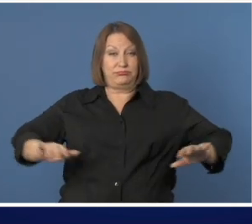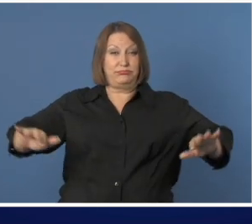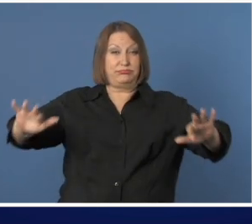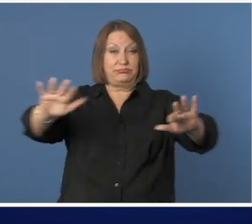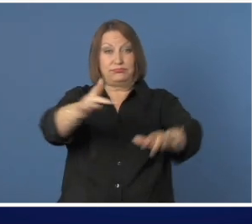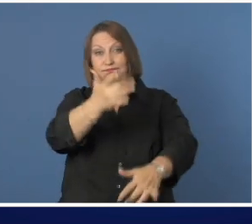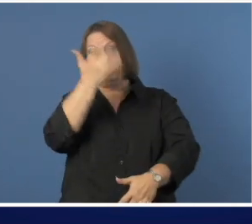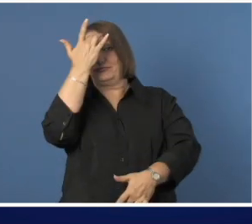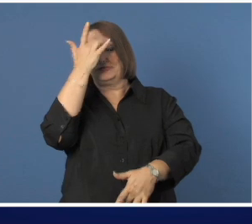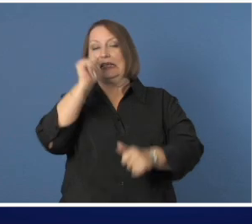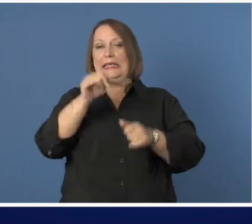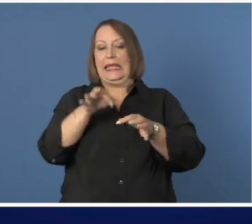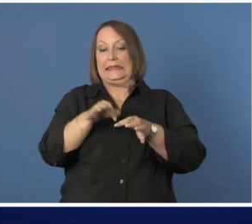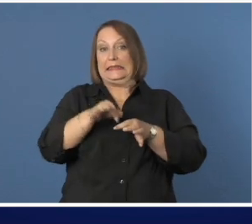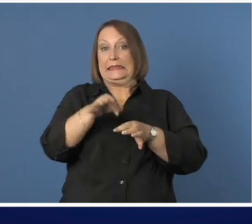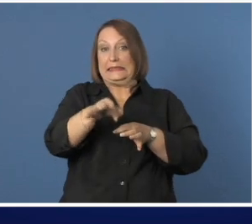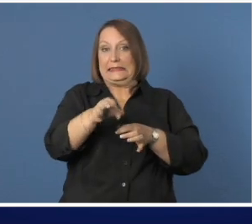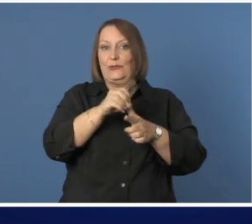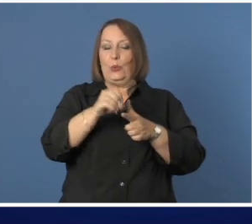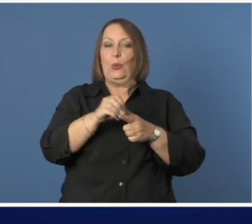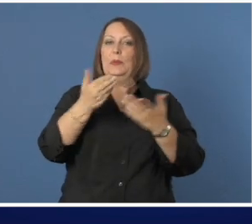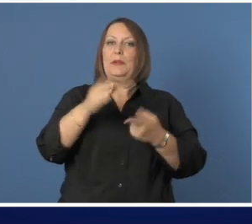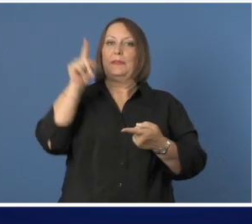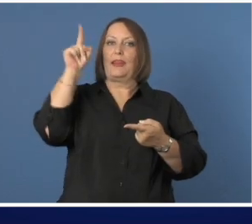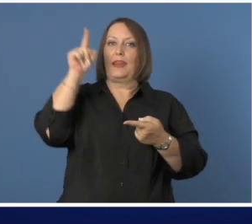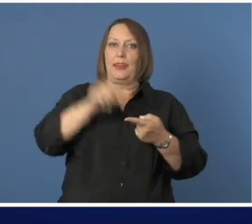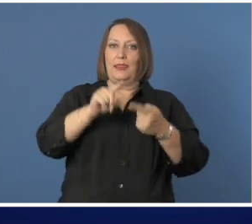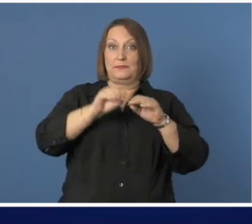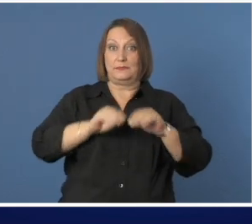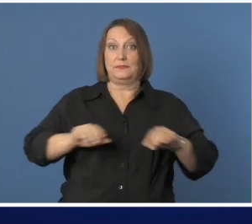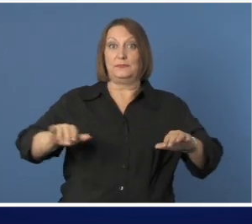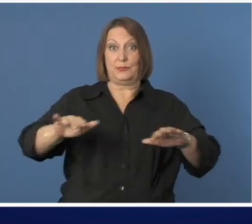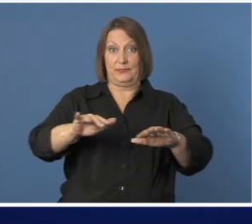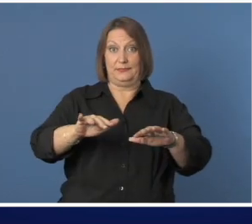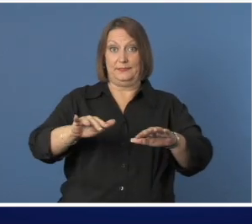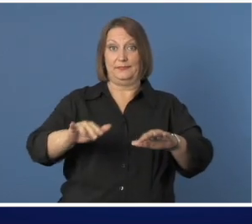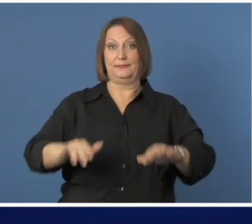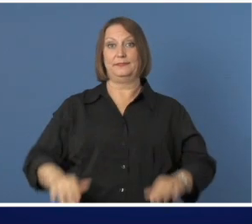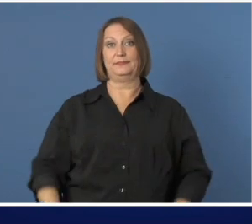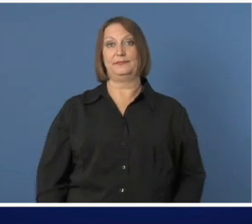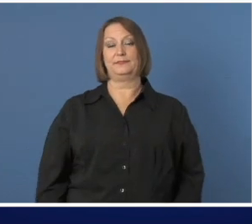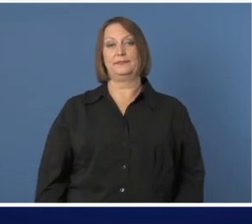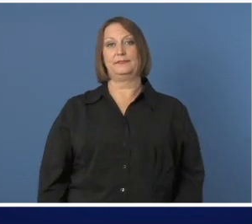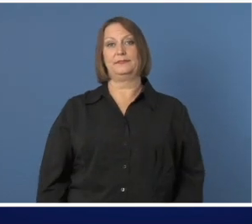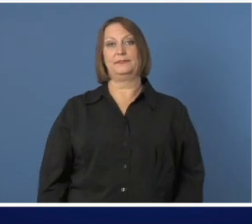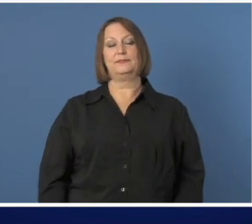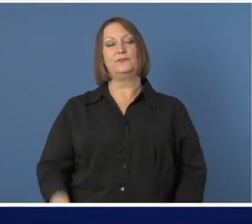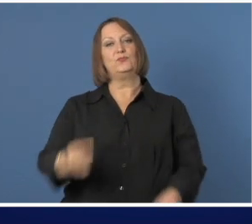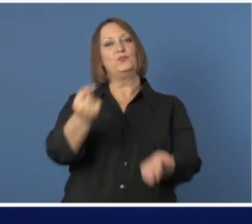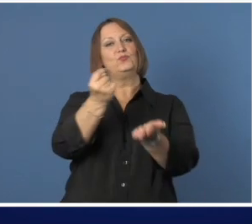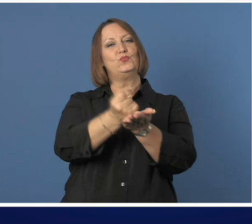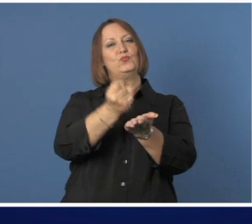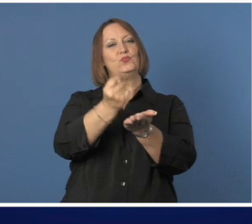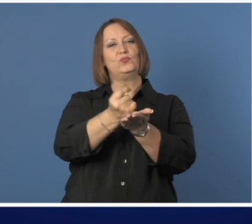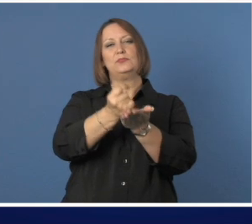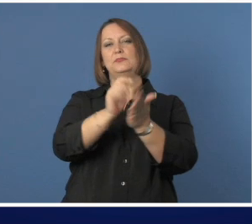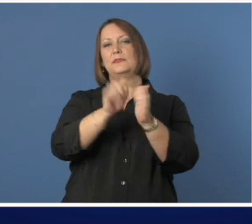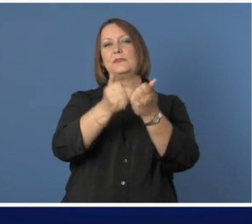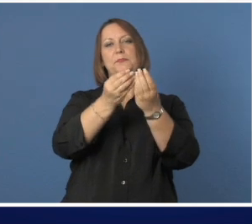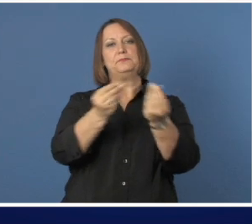defense to help delay or mitigate the spread of influenza treatment